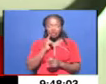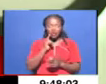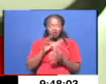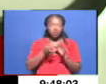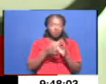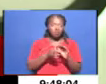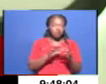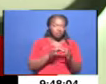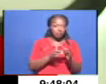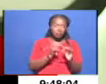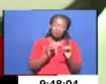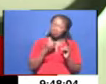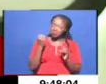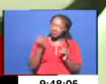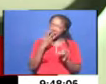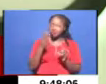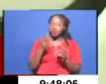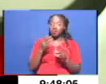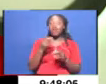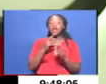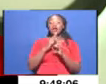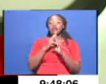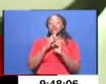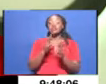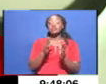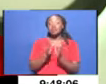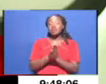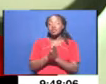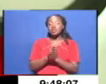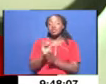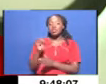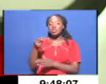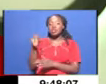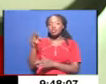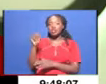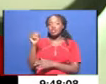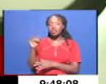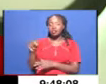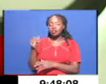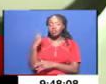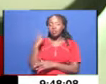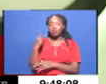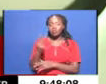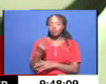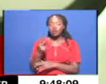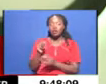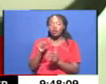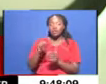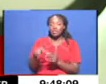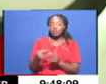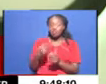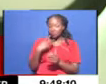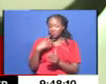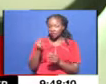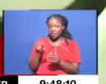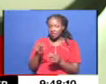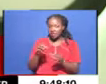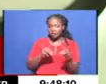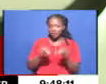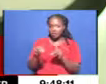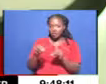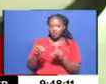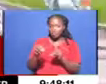glittering performance by Sharon Jeptarus Bitok, who finished second in the women's 1500 meters. The gold went to Anastacia